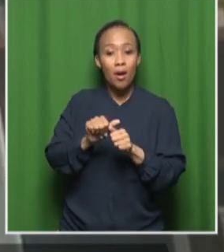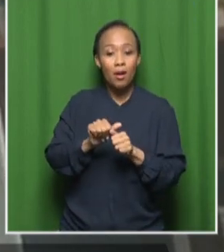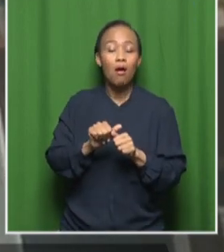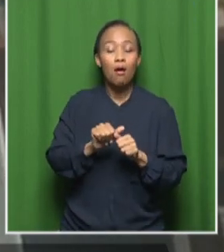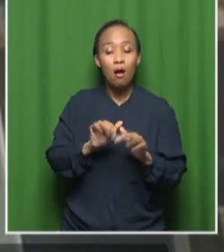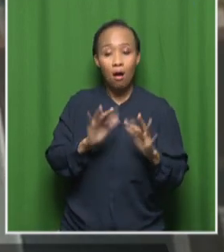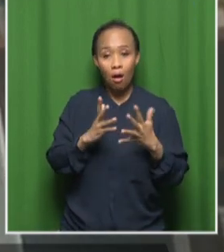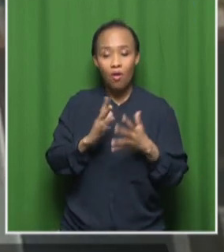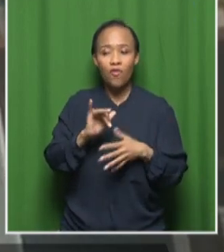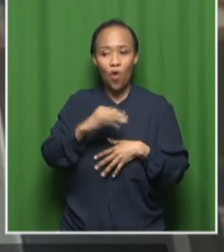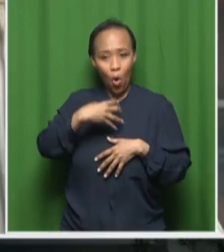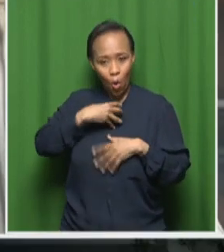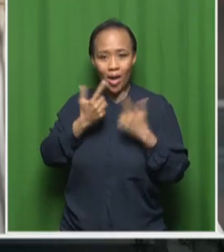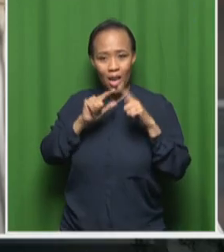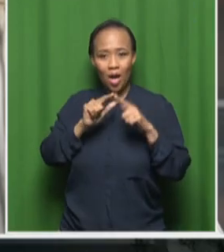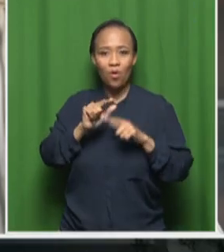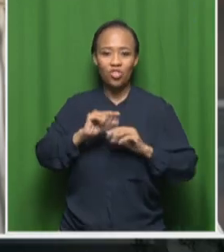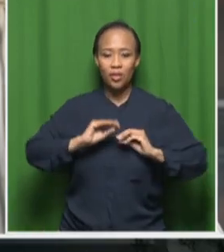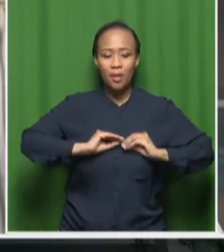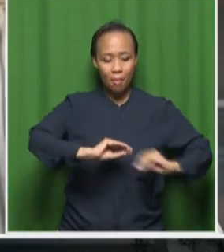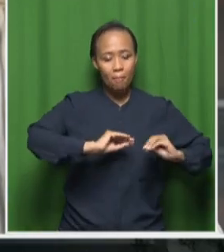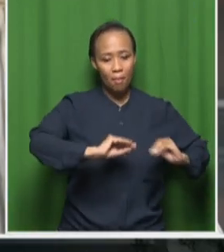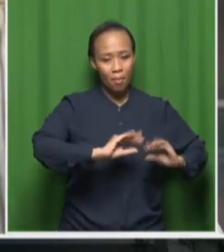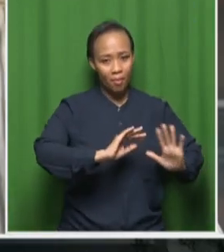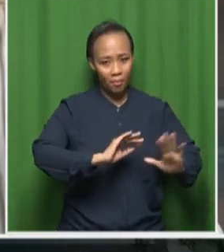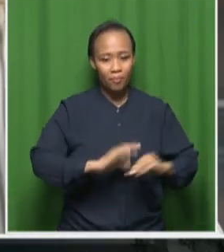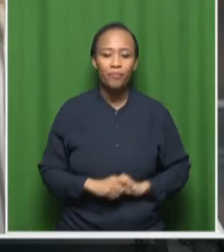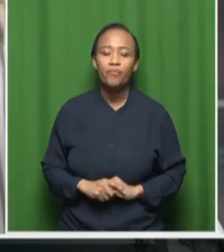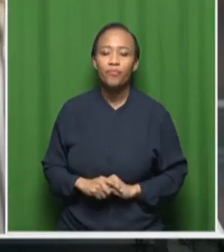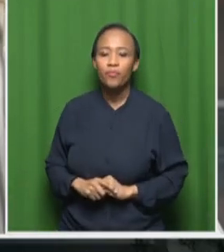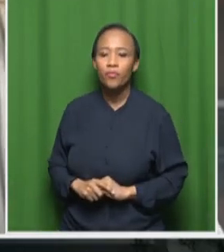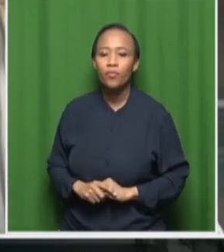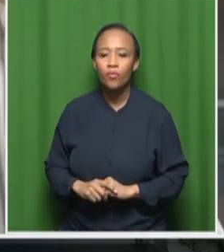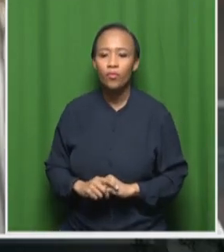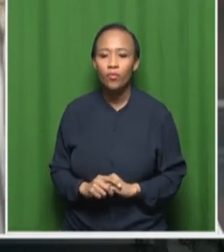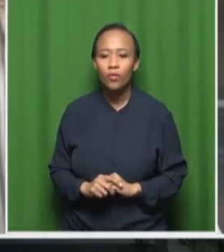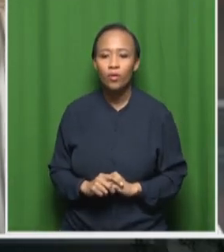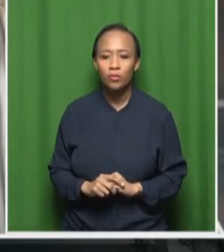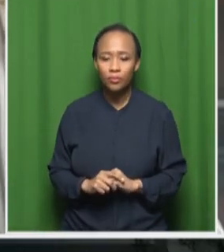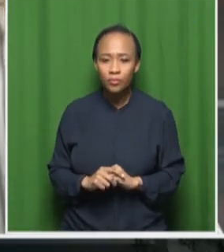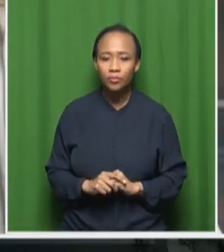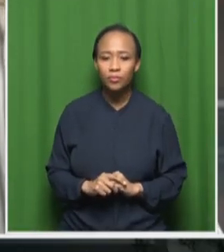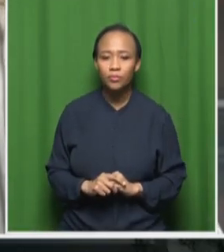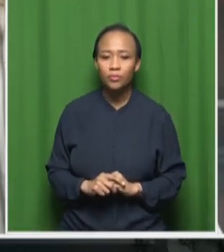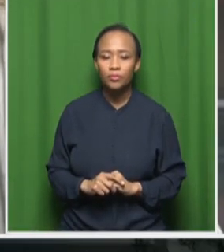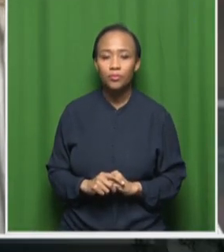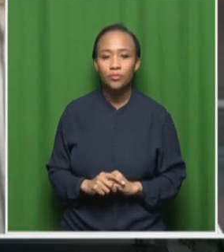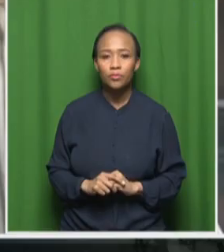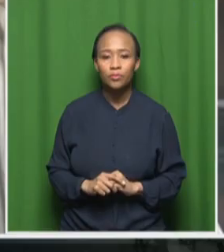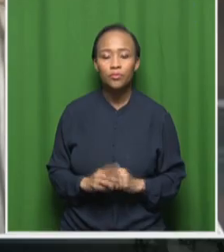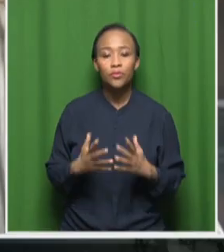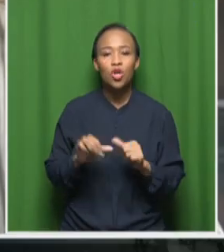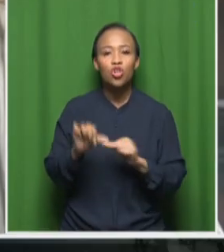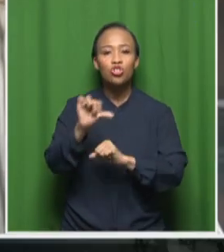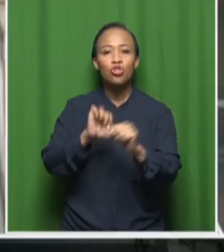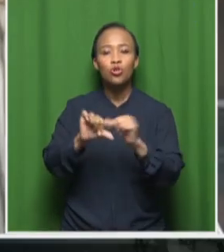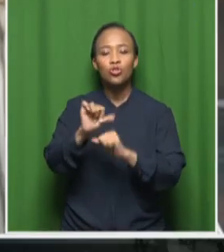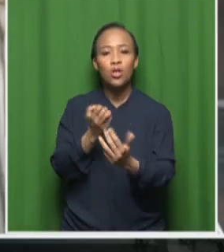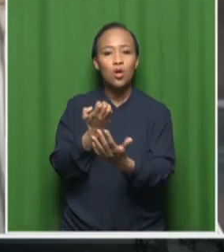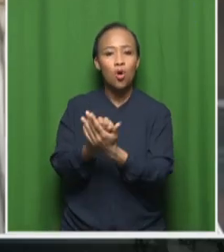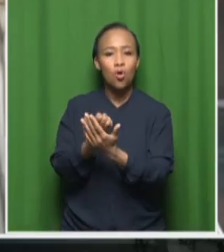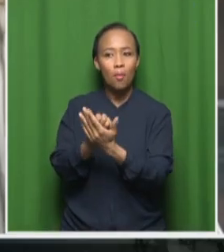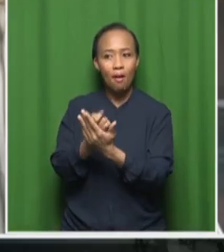languages. We will get to the feasibility of that in just a moment. But to what extent do social and economic aspirations held